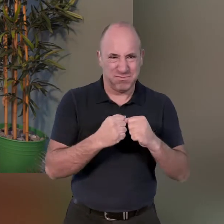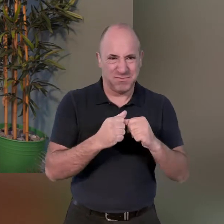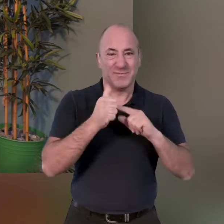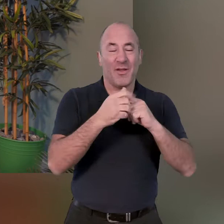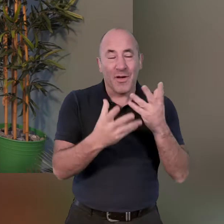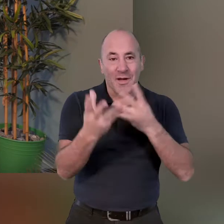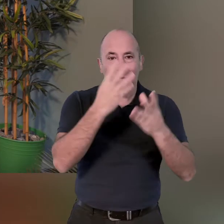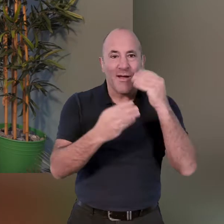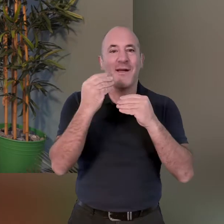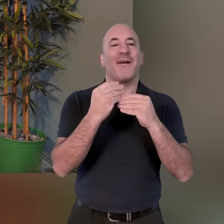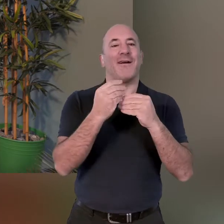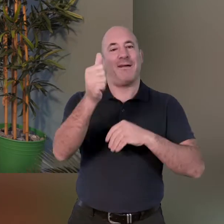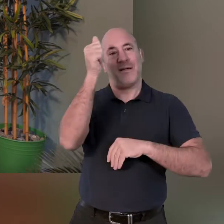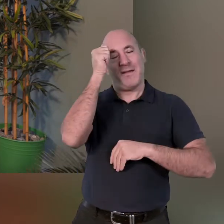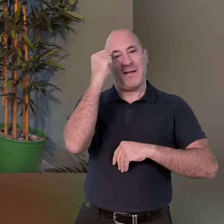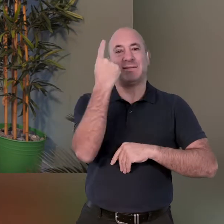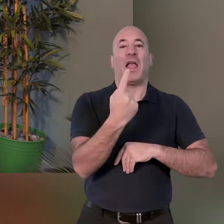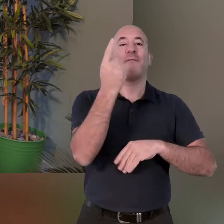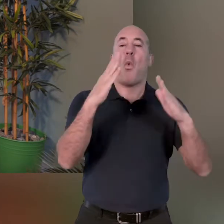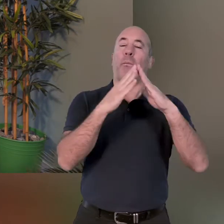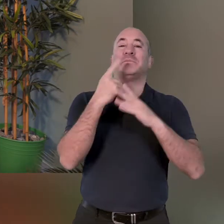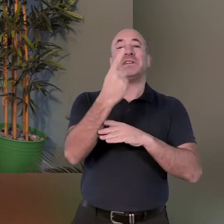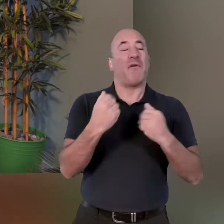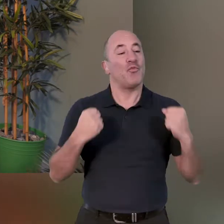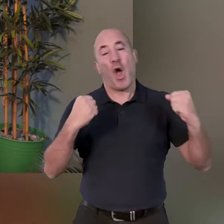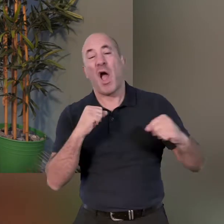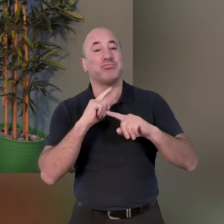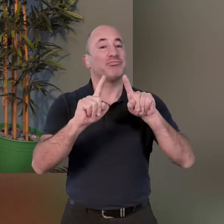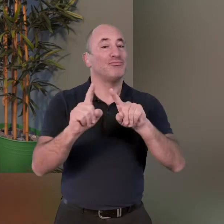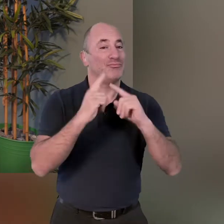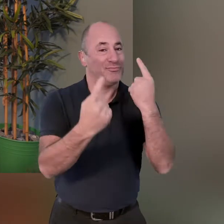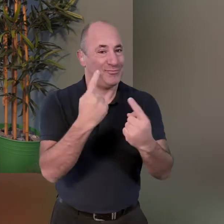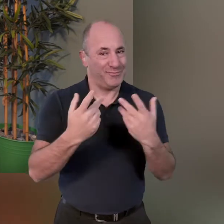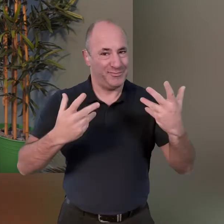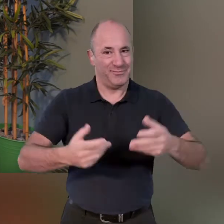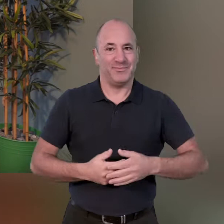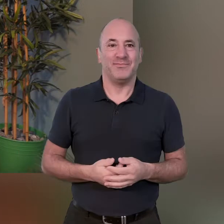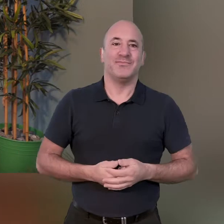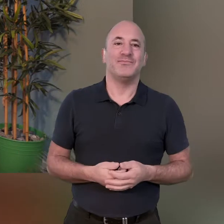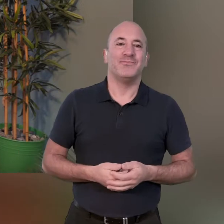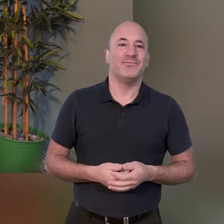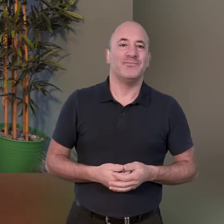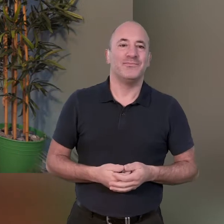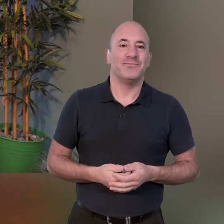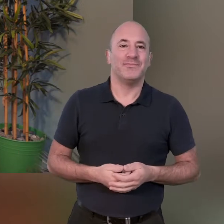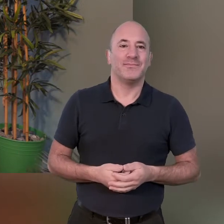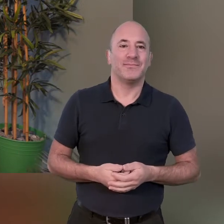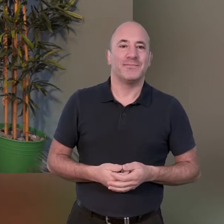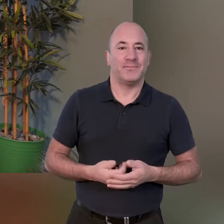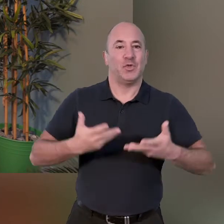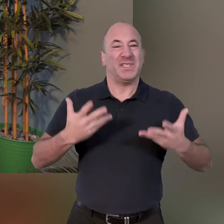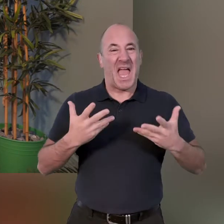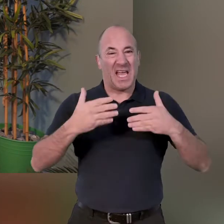warm-up and you'll have done a session and also hopefully have the education available to you then to be able to make your own workouts at